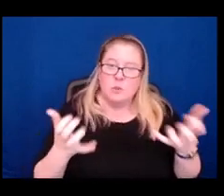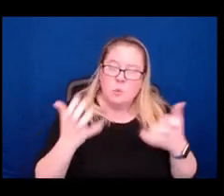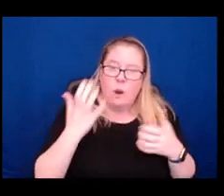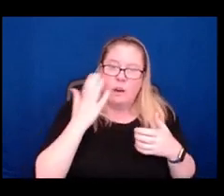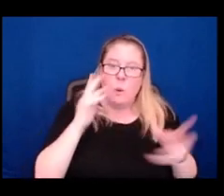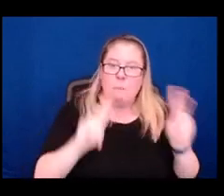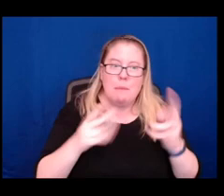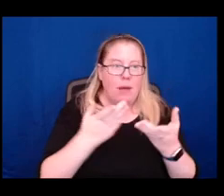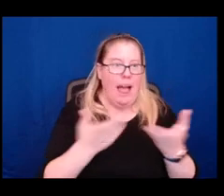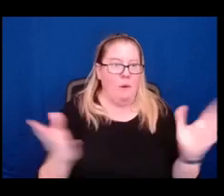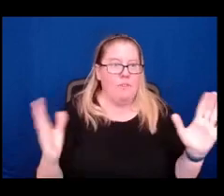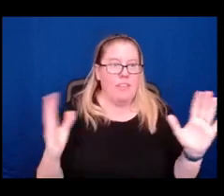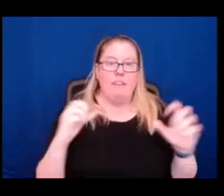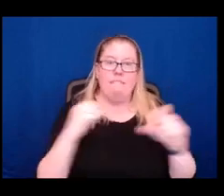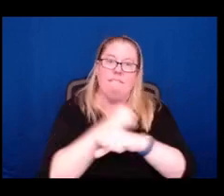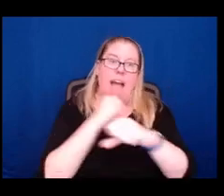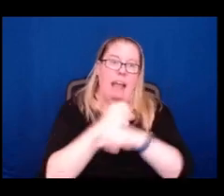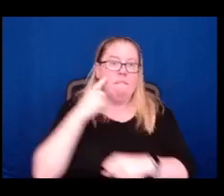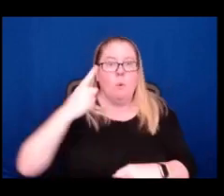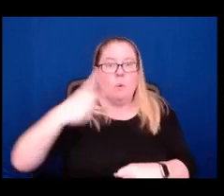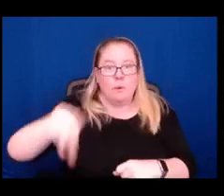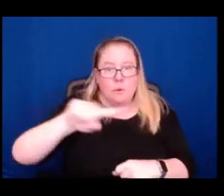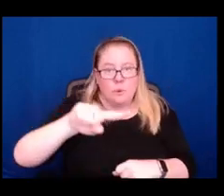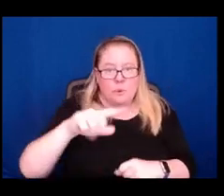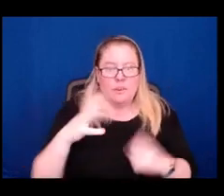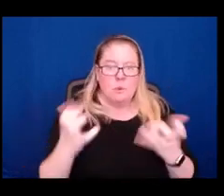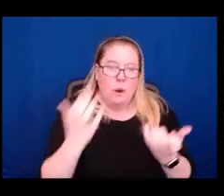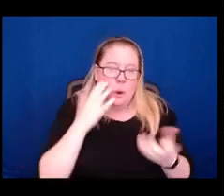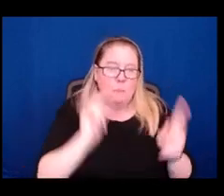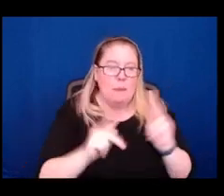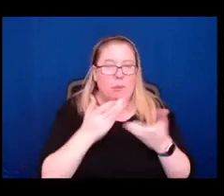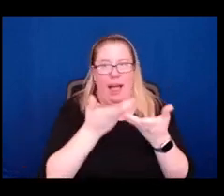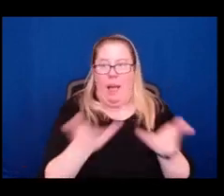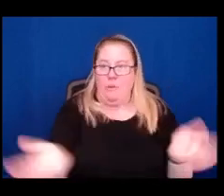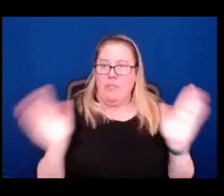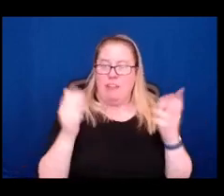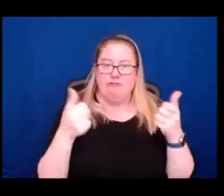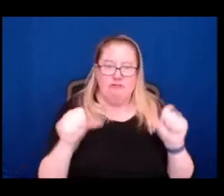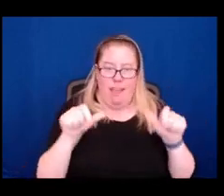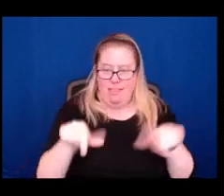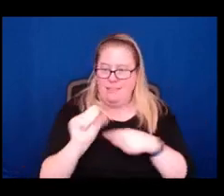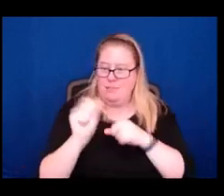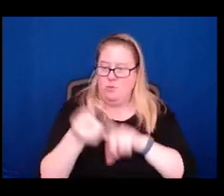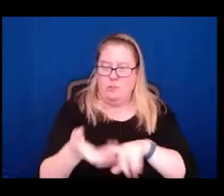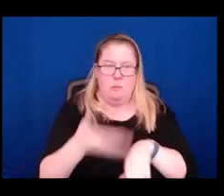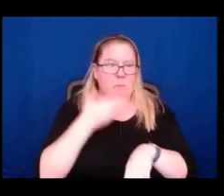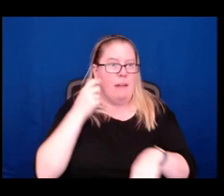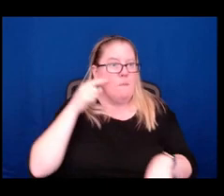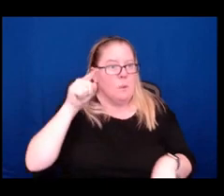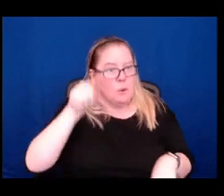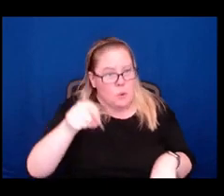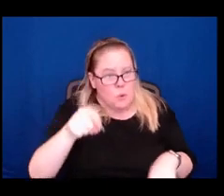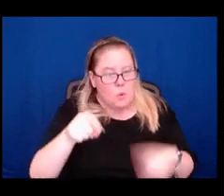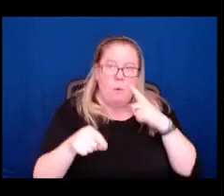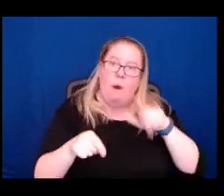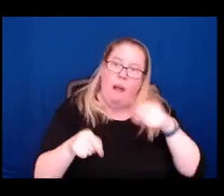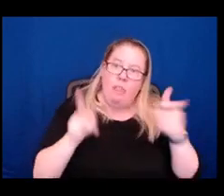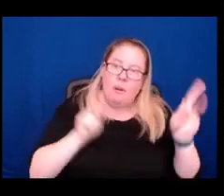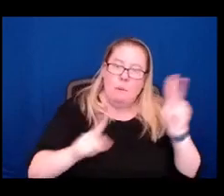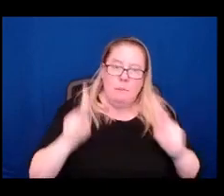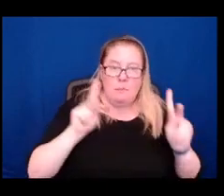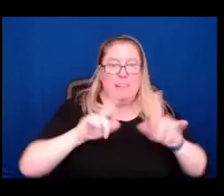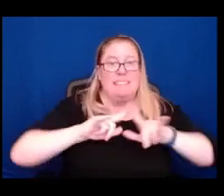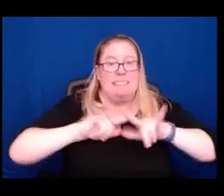you want to know that there's people out there fighting on your behalf. You want to know that there's people out there that are trying to make the situation better for you and for